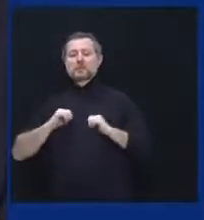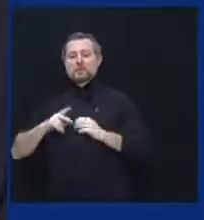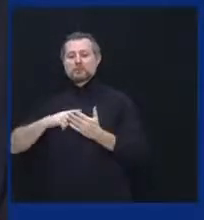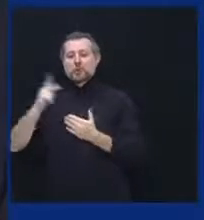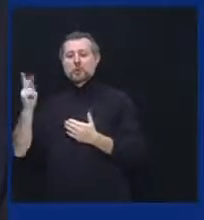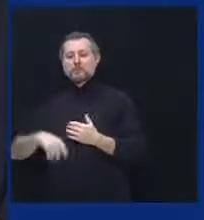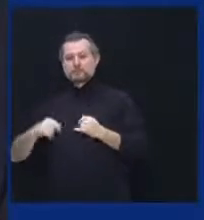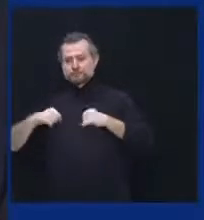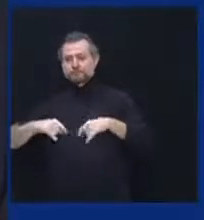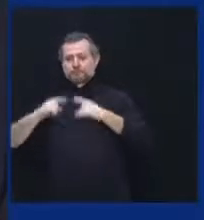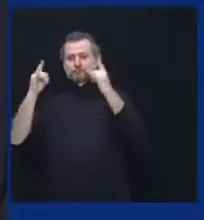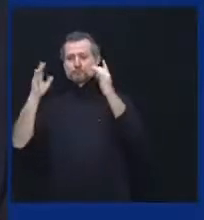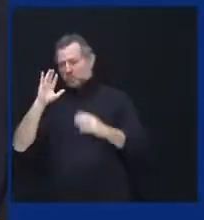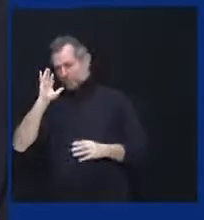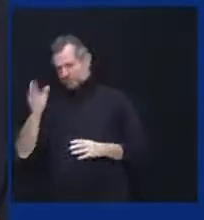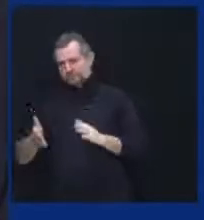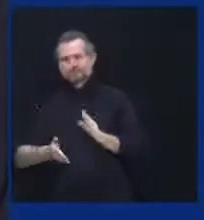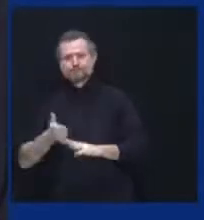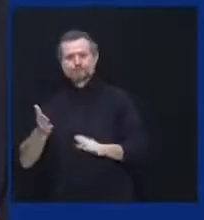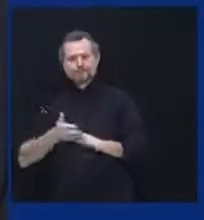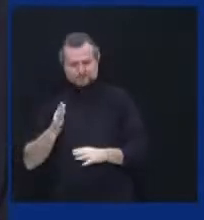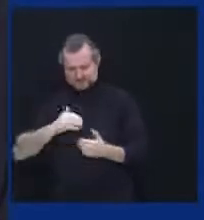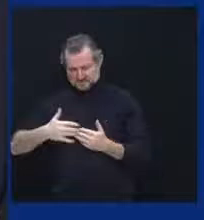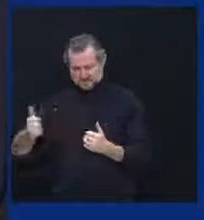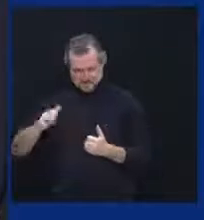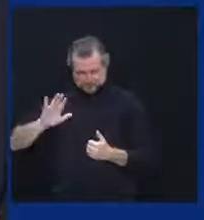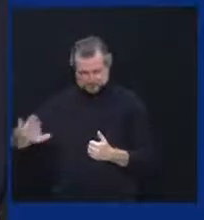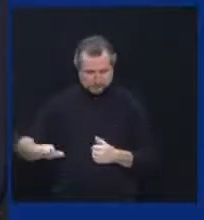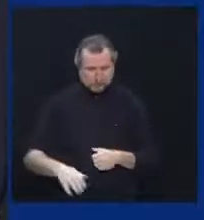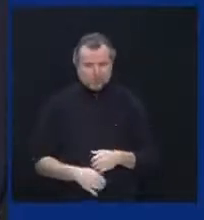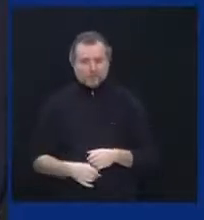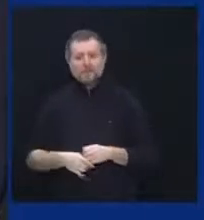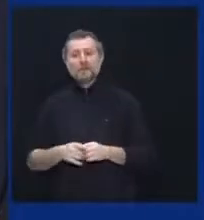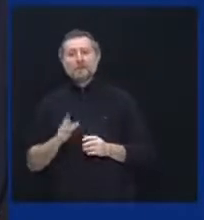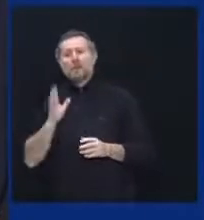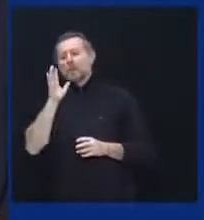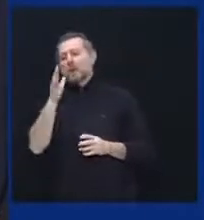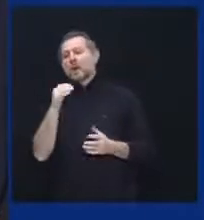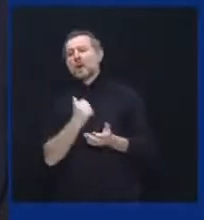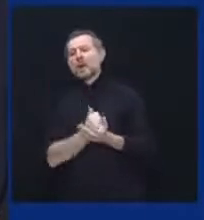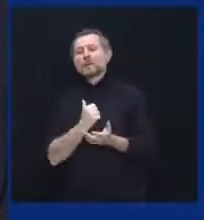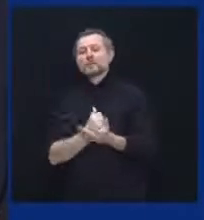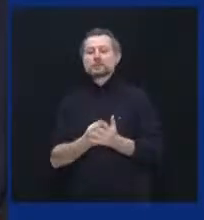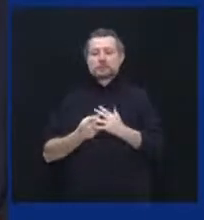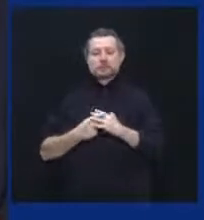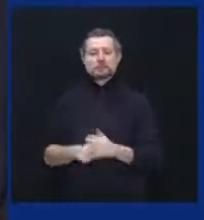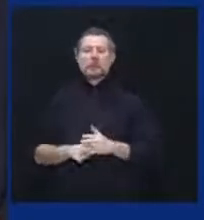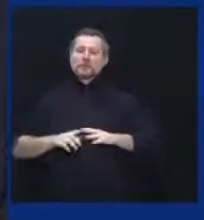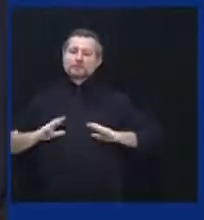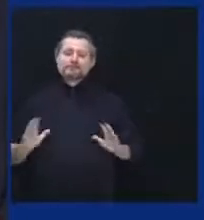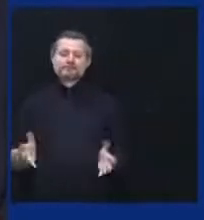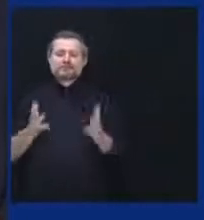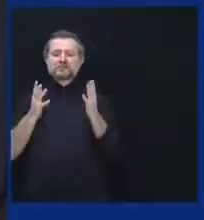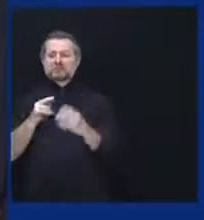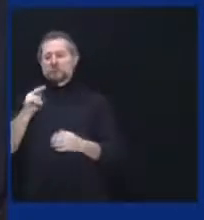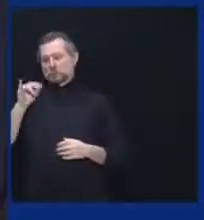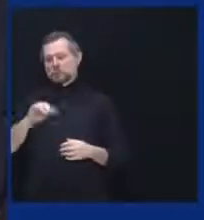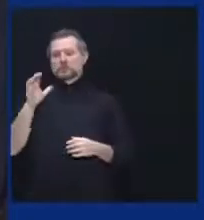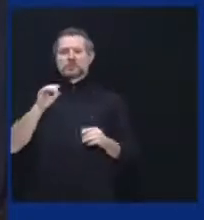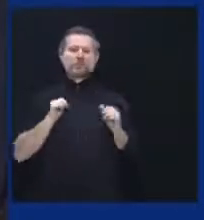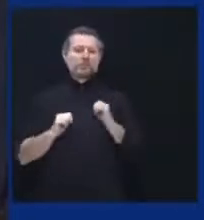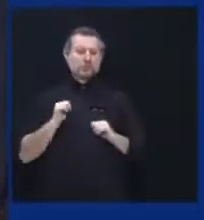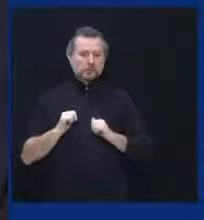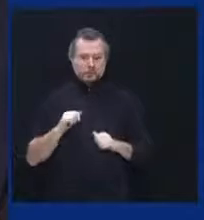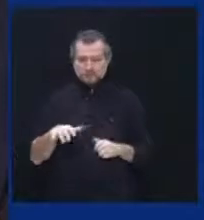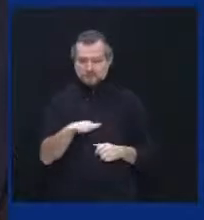to operate separately, which is going to jumpstart the arts, especially in New York City. And I announced that